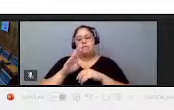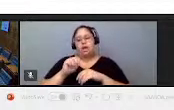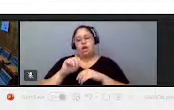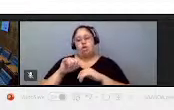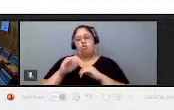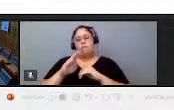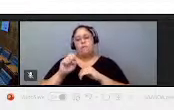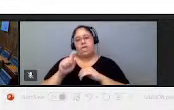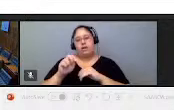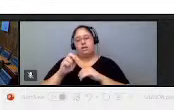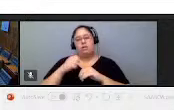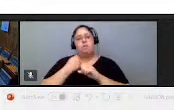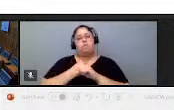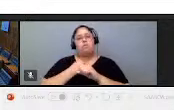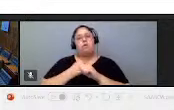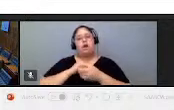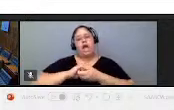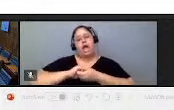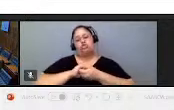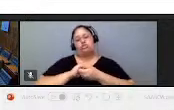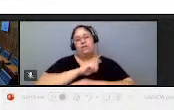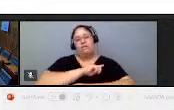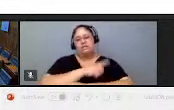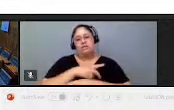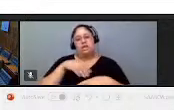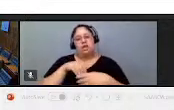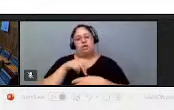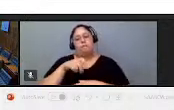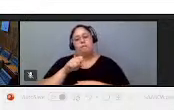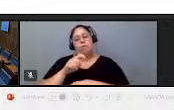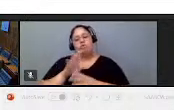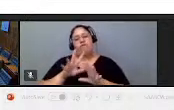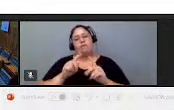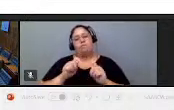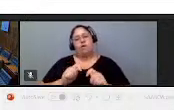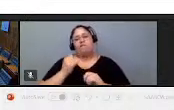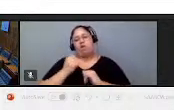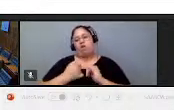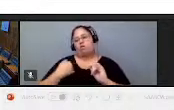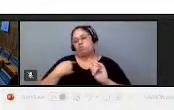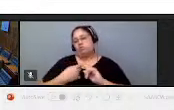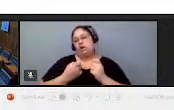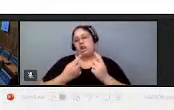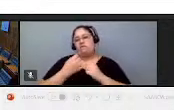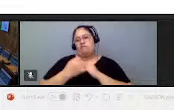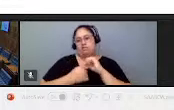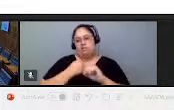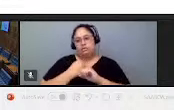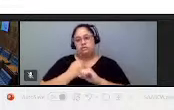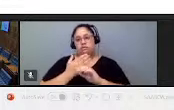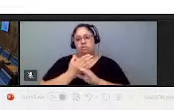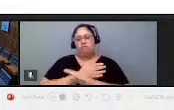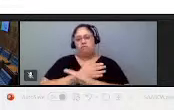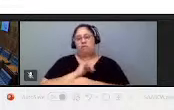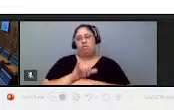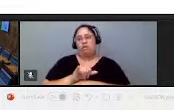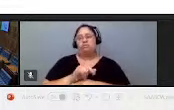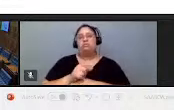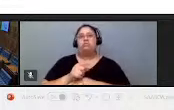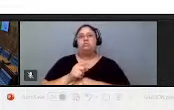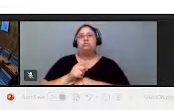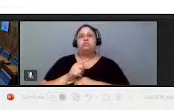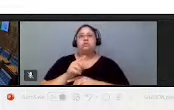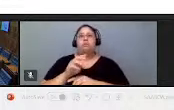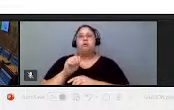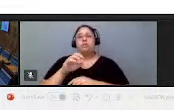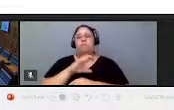an agency capacity in the port of captown for the last um about 11 years uh before that um apart from Mosel